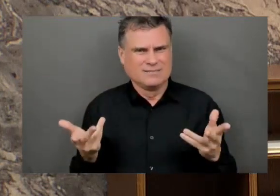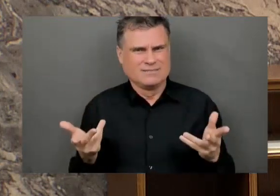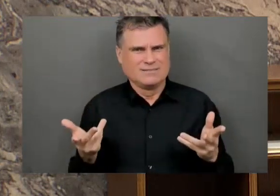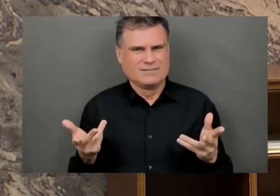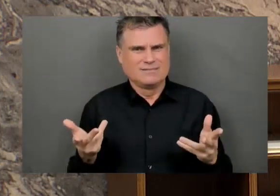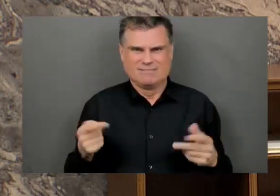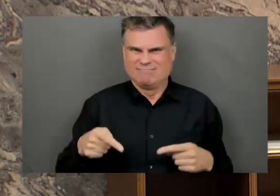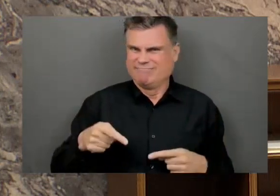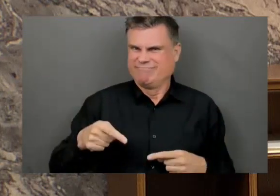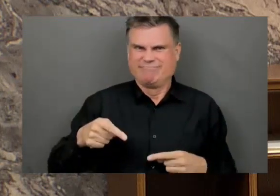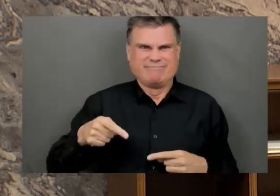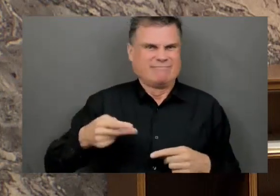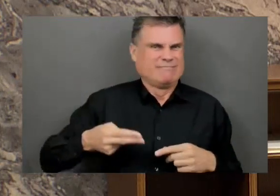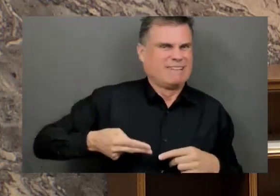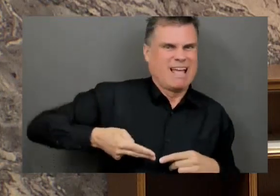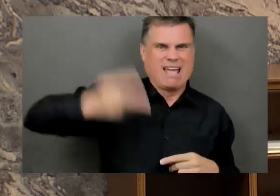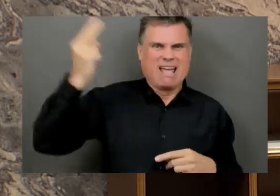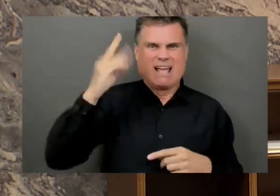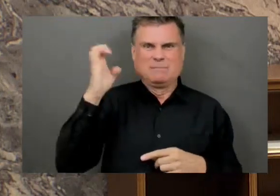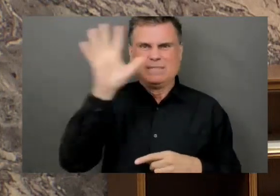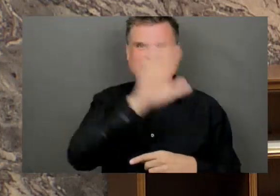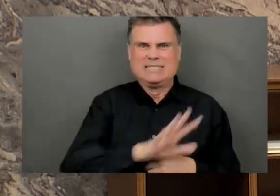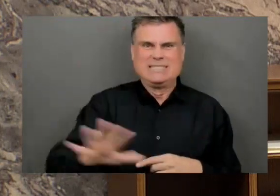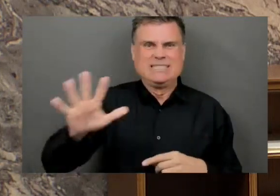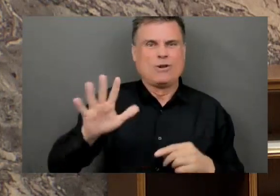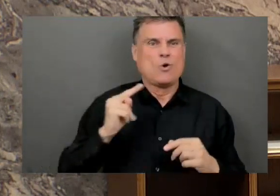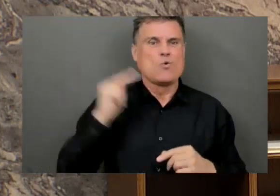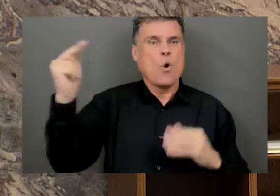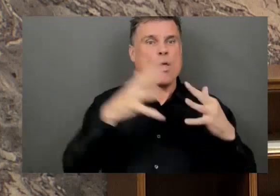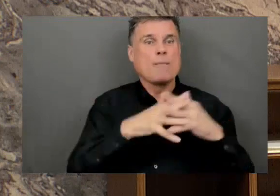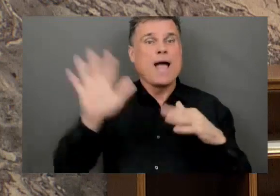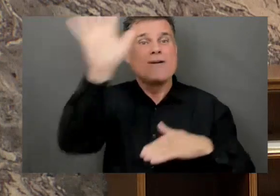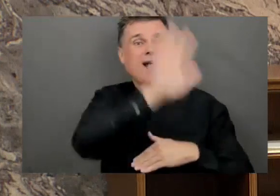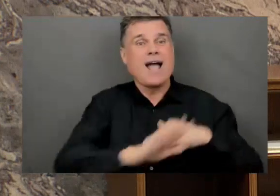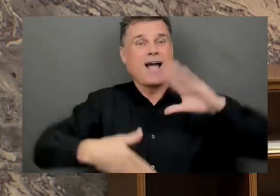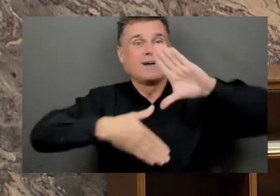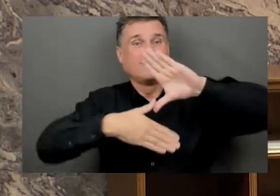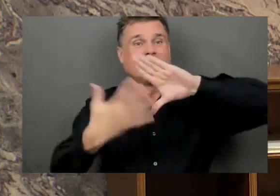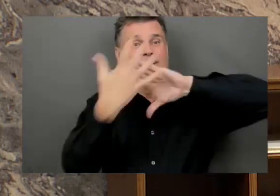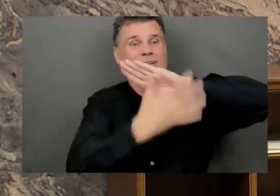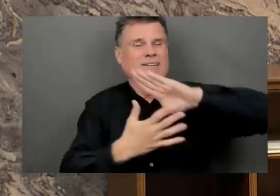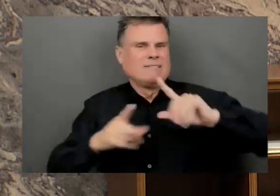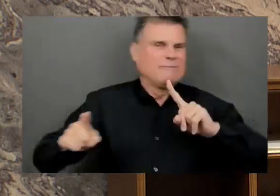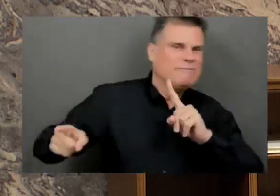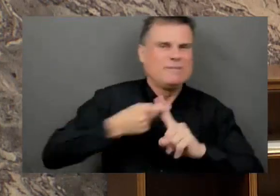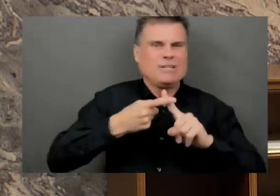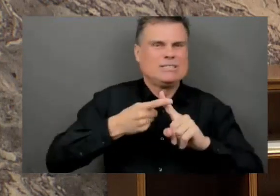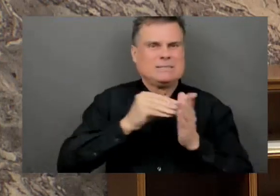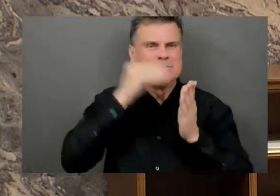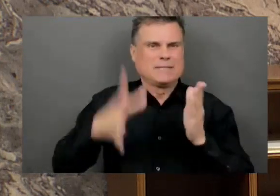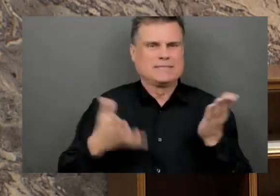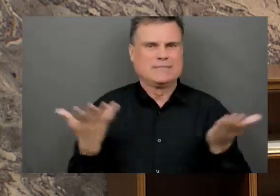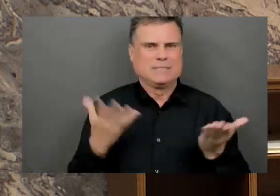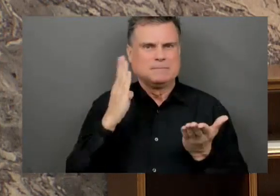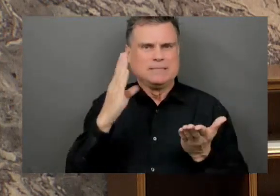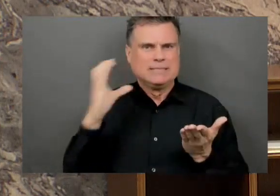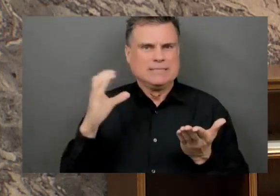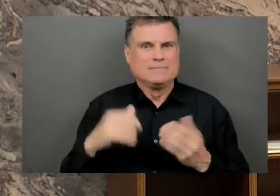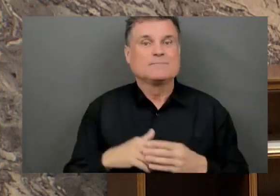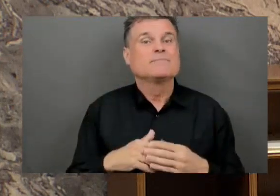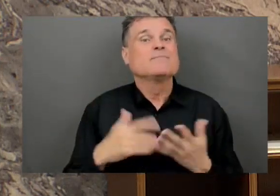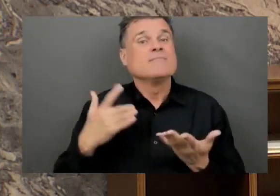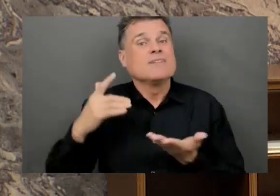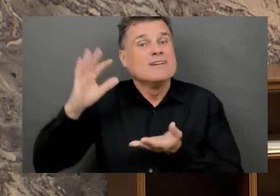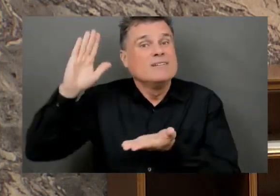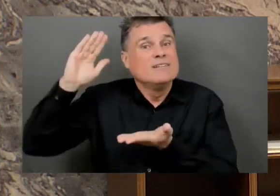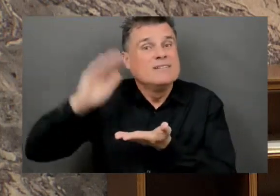North America. And instead of giving drivers relief, the Premier is intent on increasing the carbon tax to